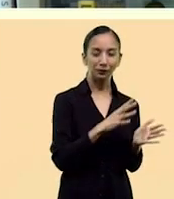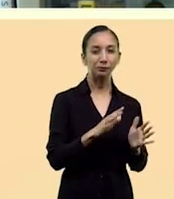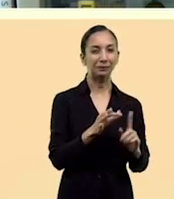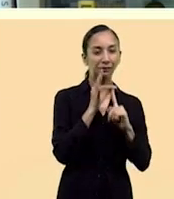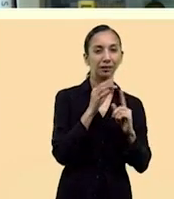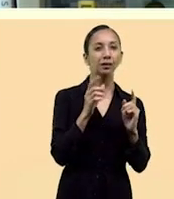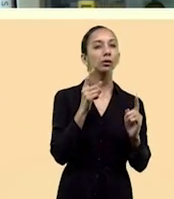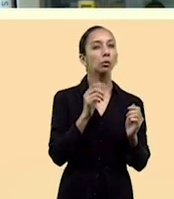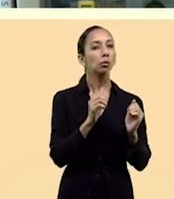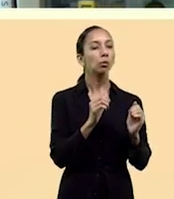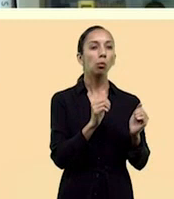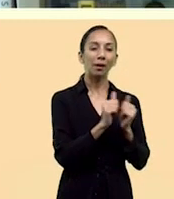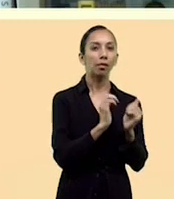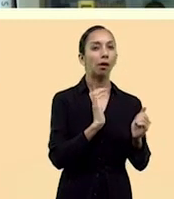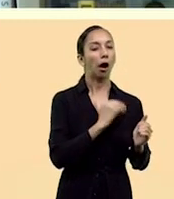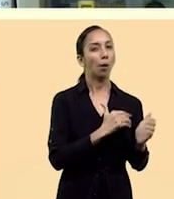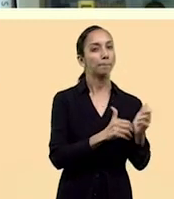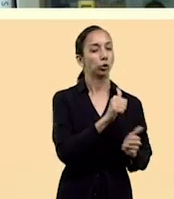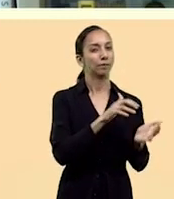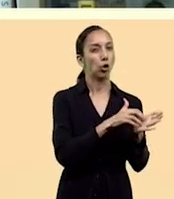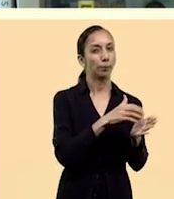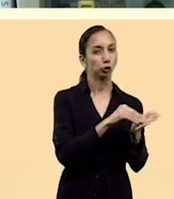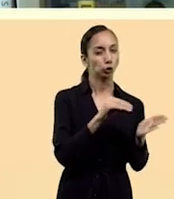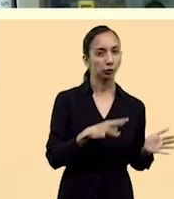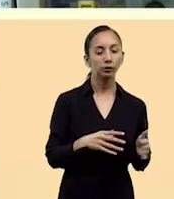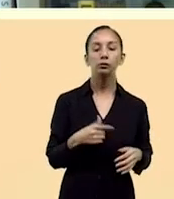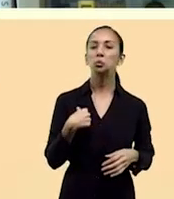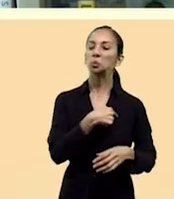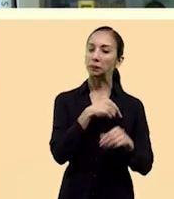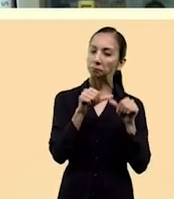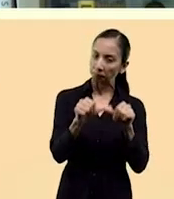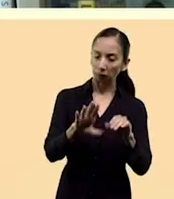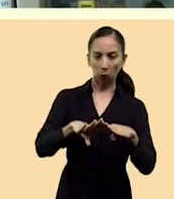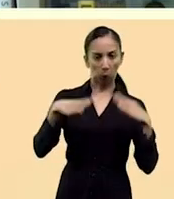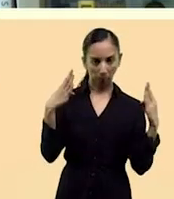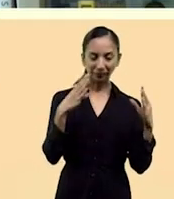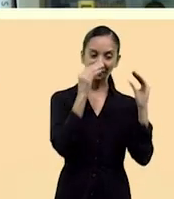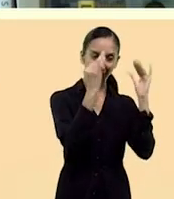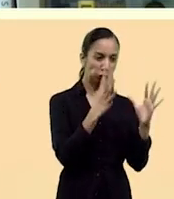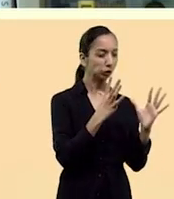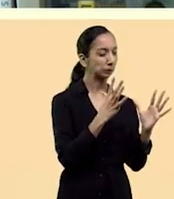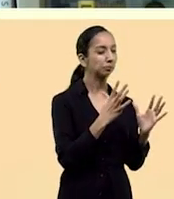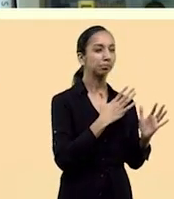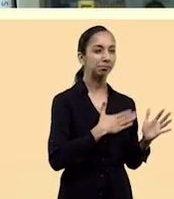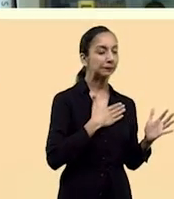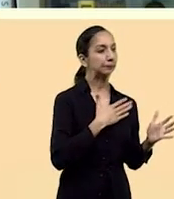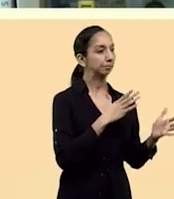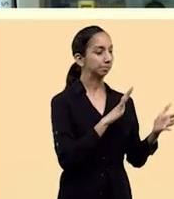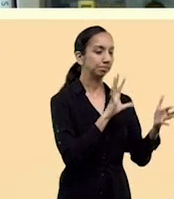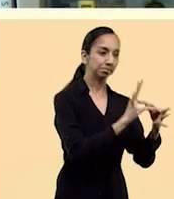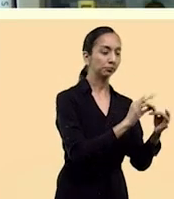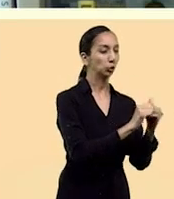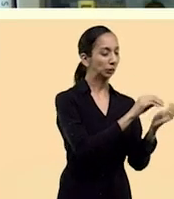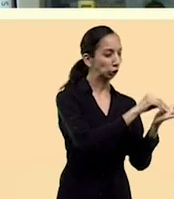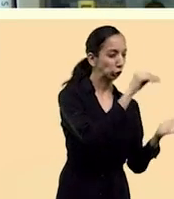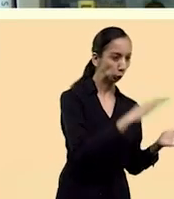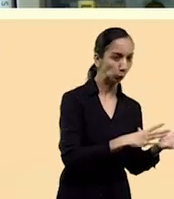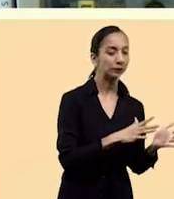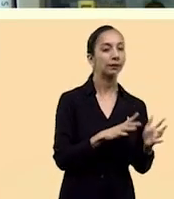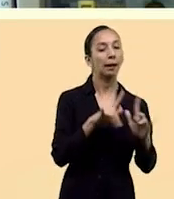vulnerable students. So we kept schools open and asked educators to work with students and participating in the training at the same